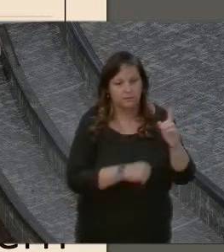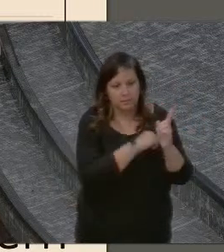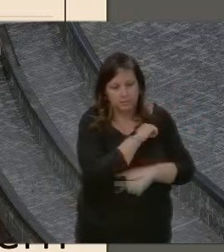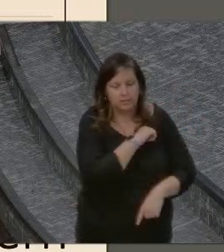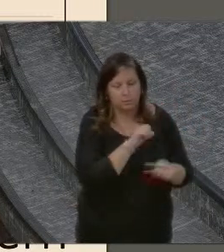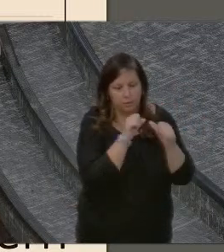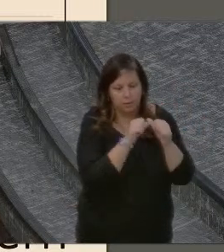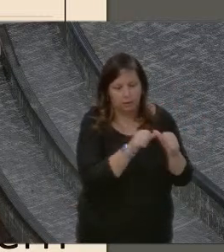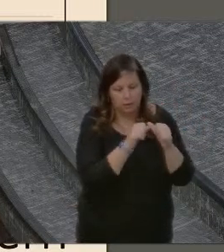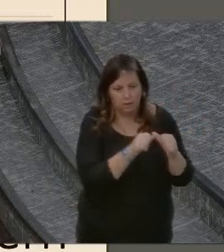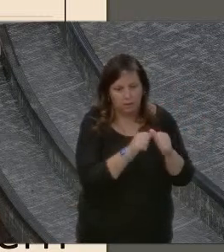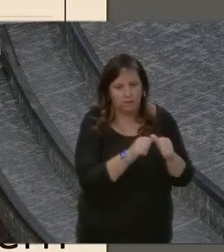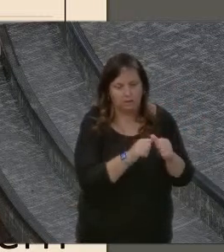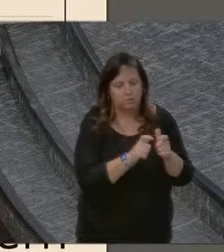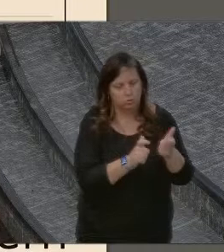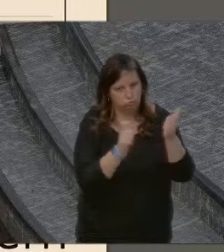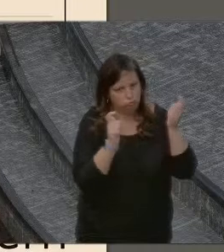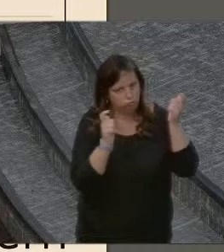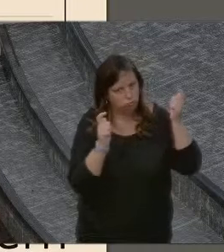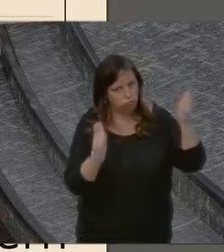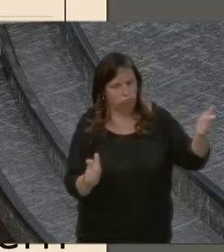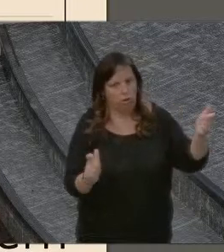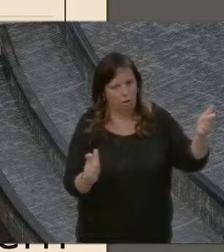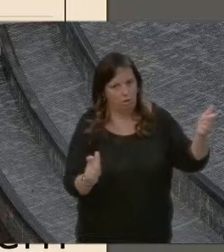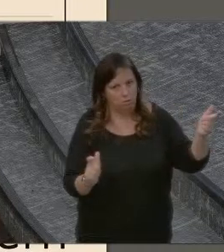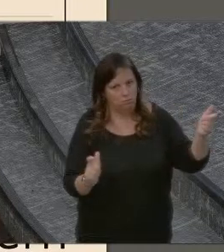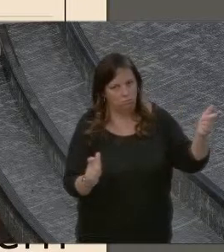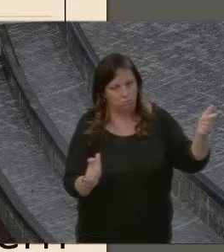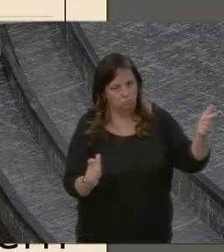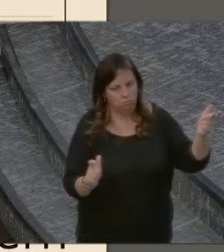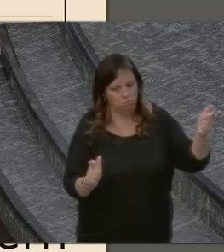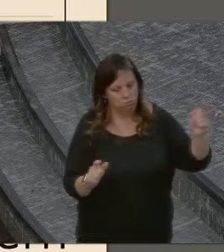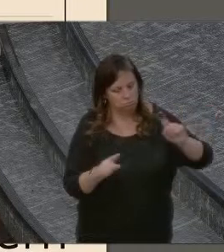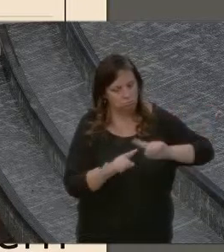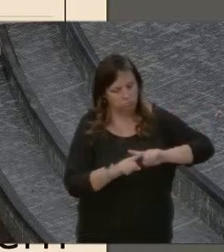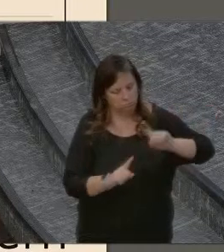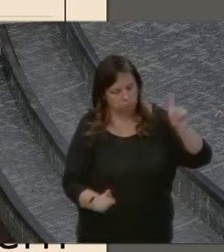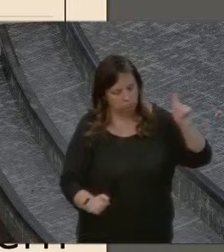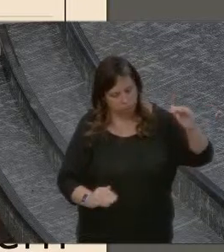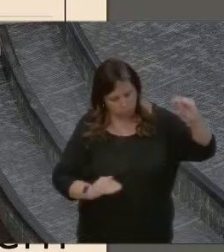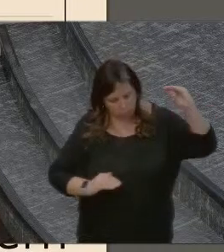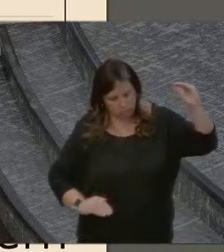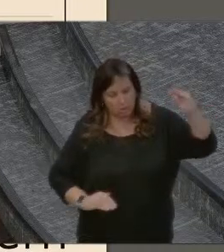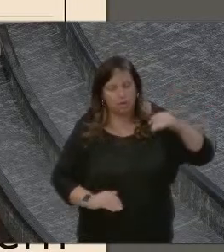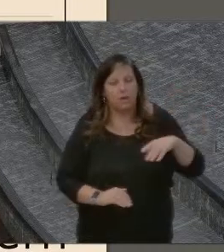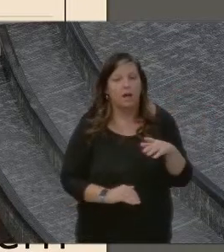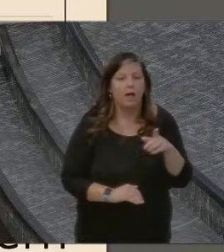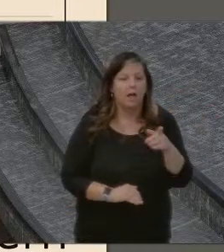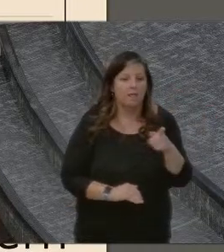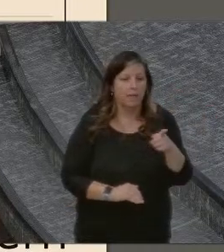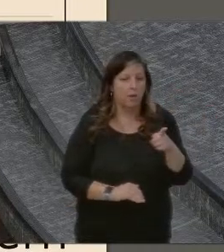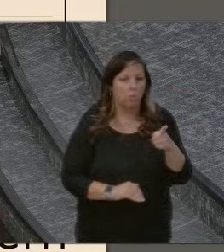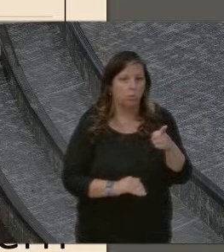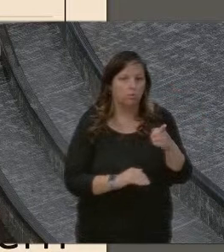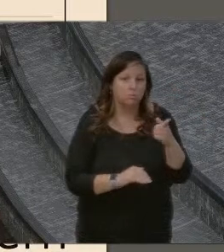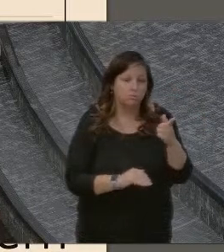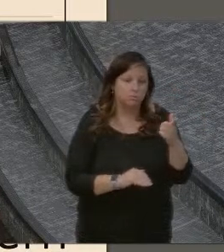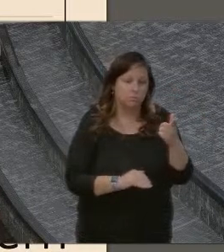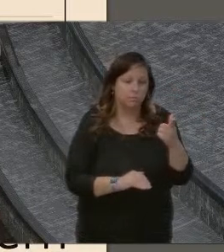They were increasing prior to the pandemic, and they're approaching pre-pandemic levels.